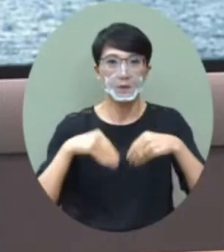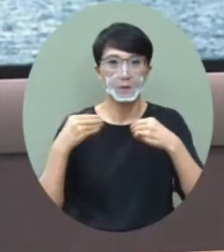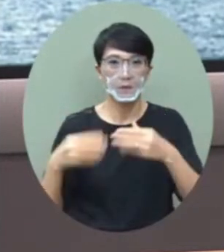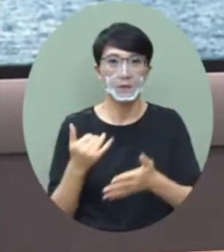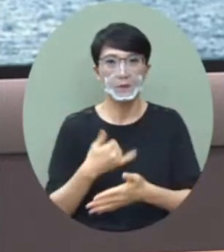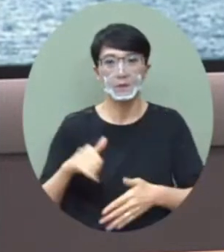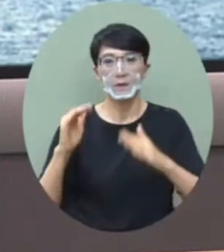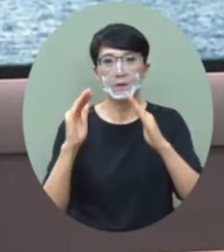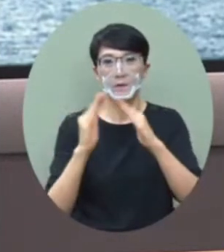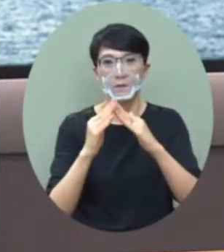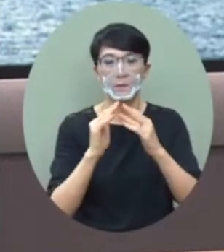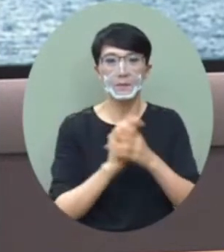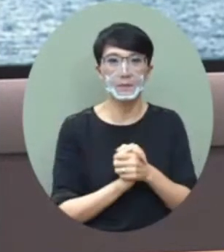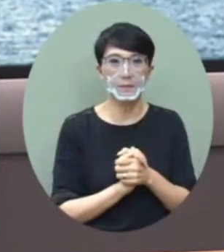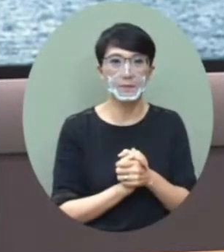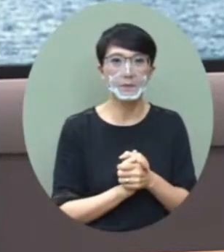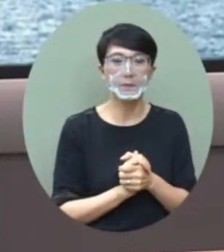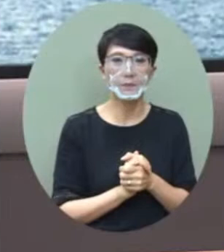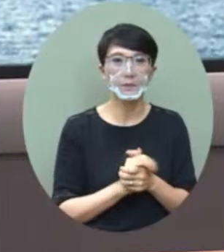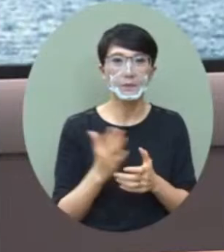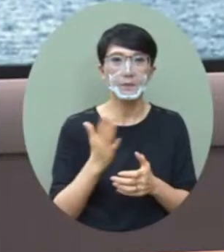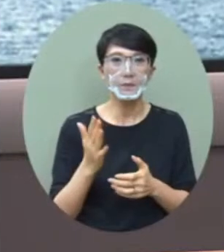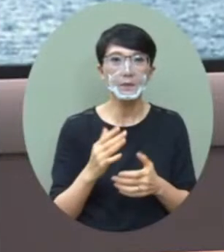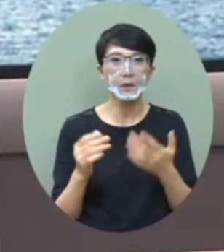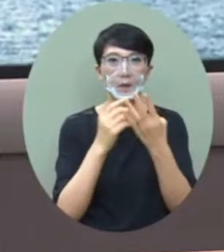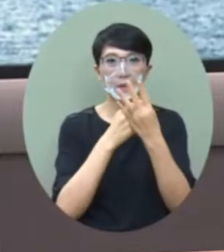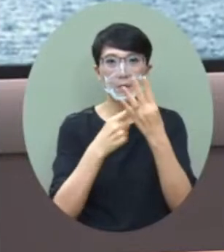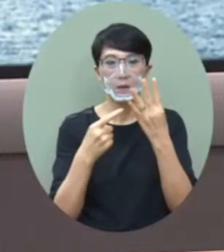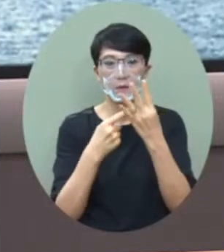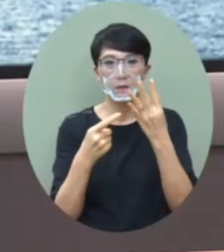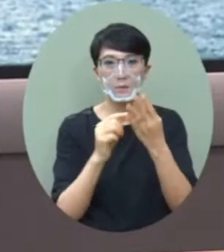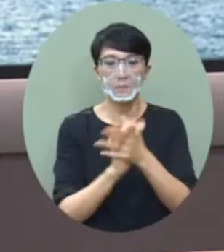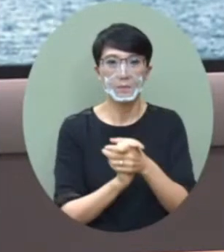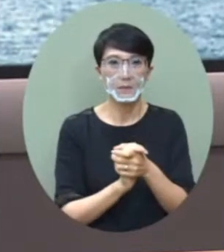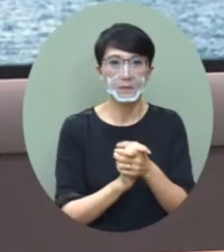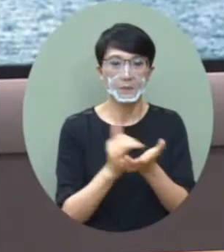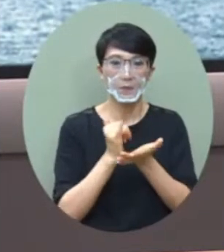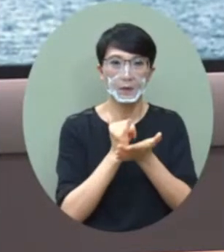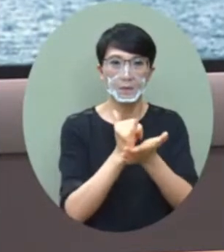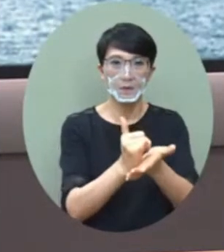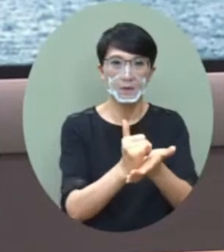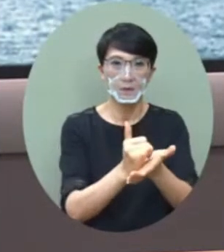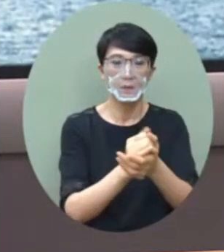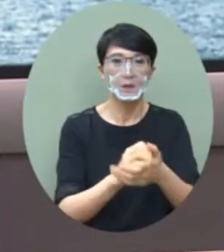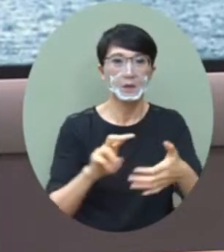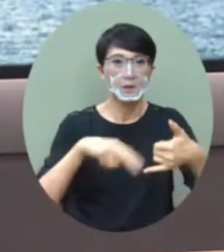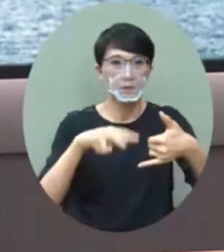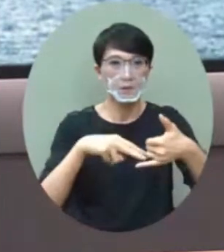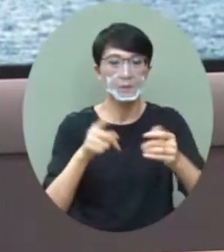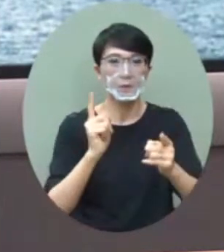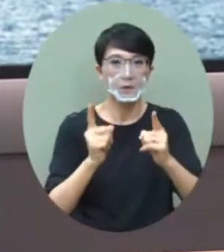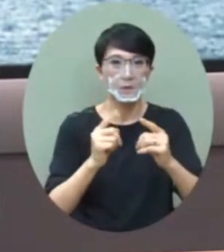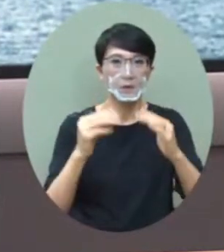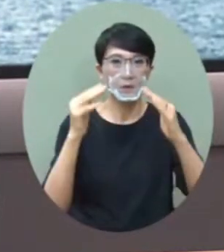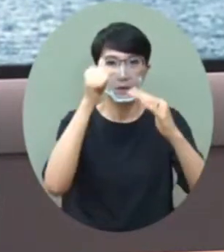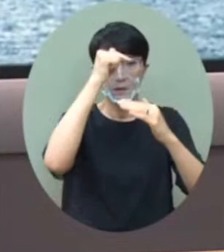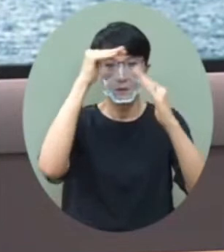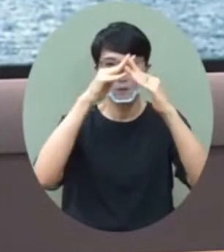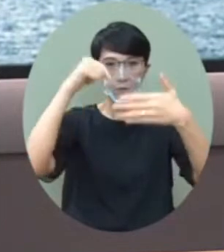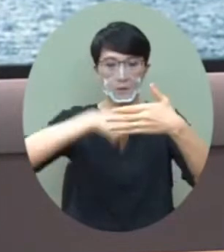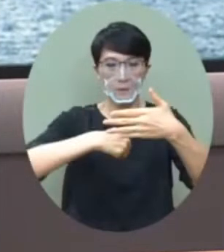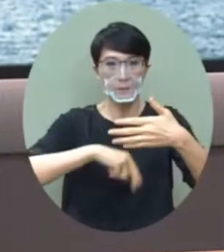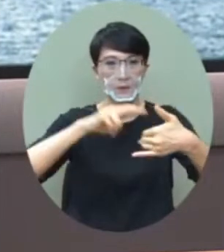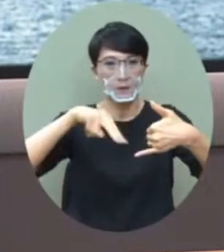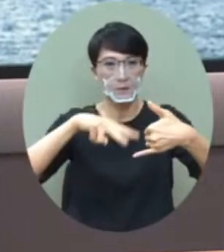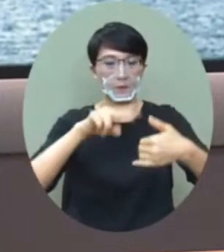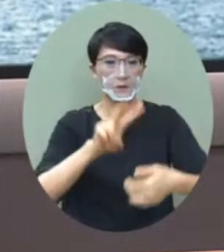1,058 patients recovered and were discharged. About 40 patients